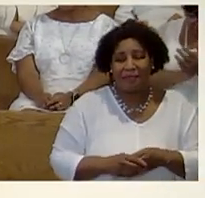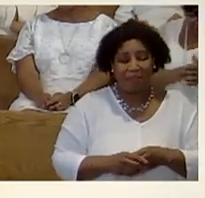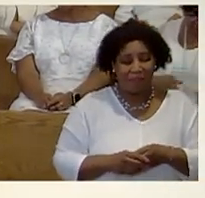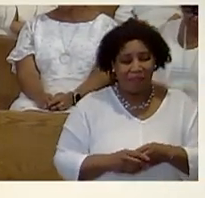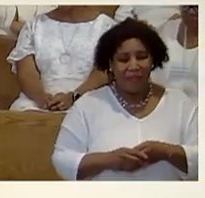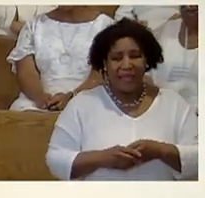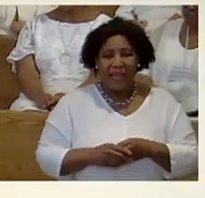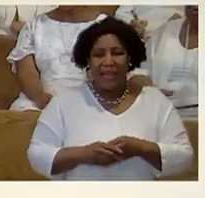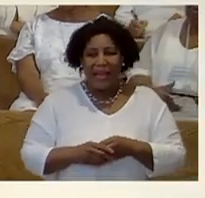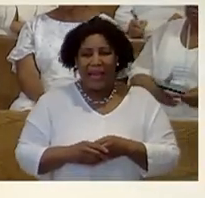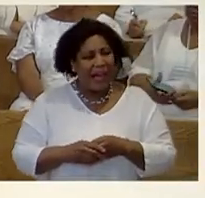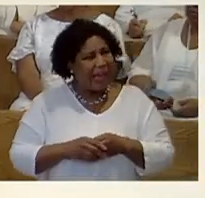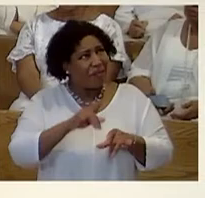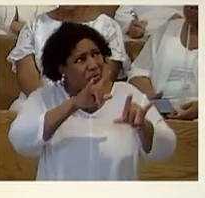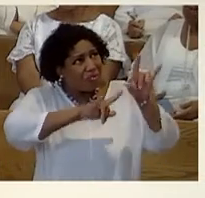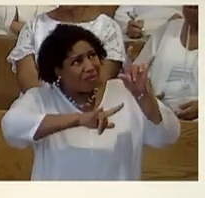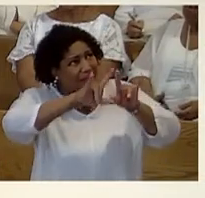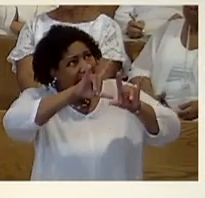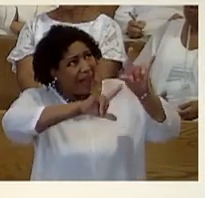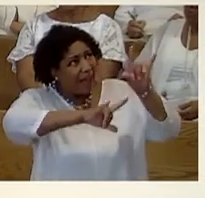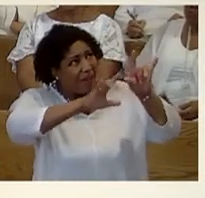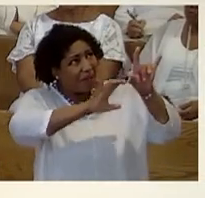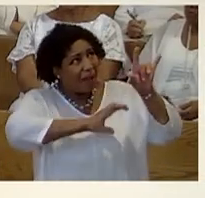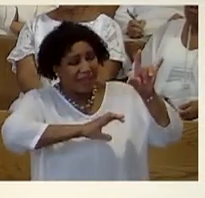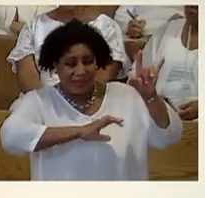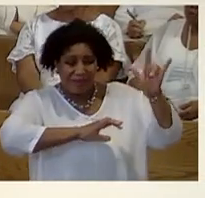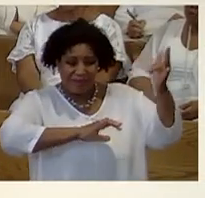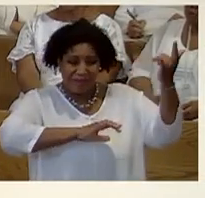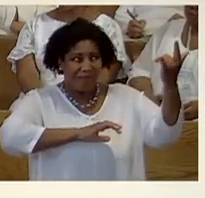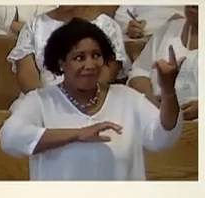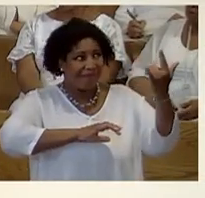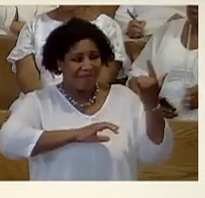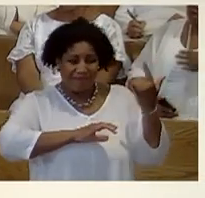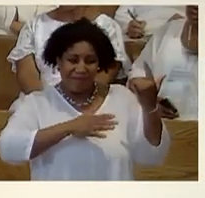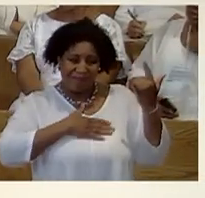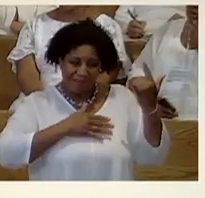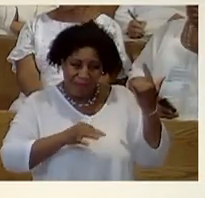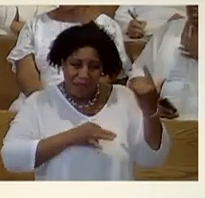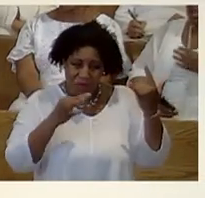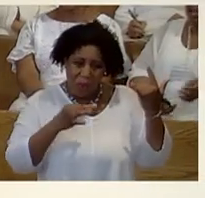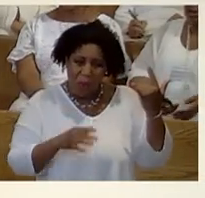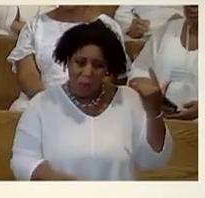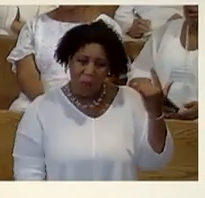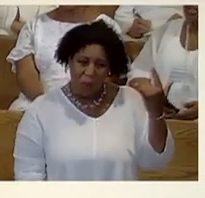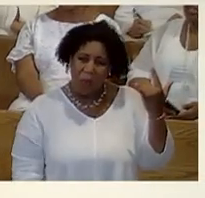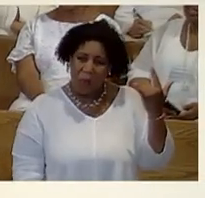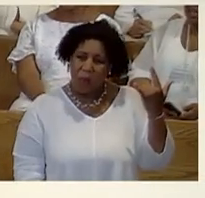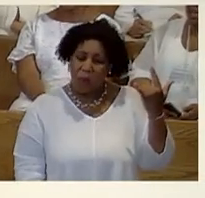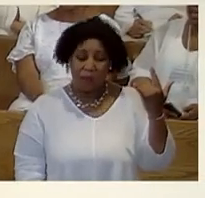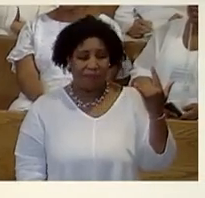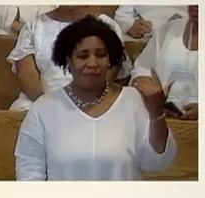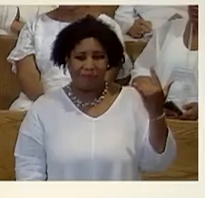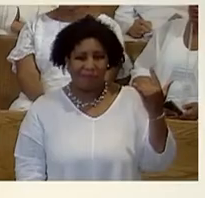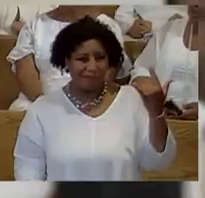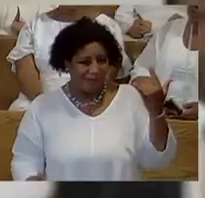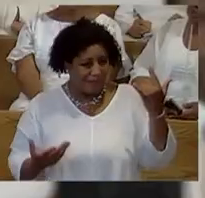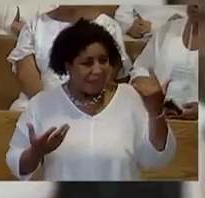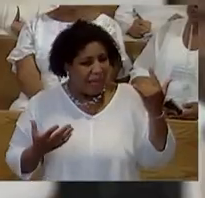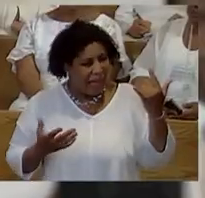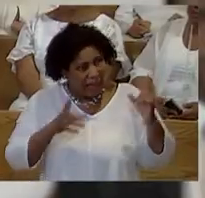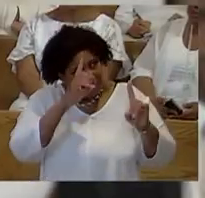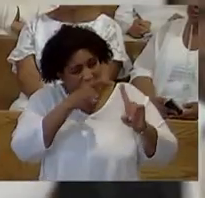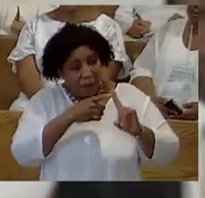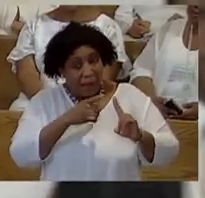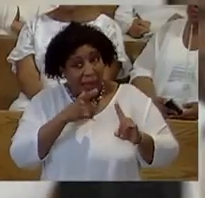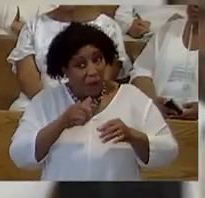And I got to love on Christ because of Christ is the lover of my soul. I'm on my way with this because I don't want